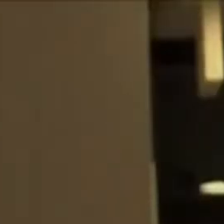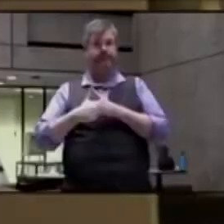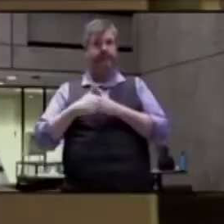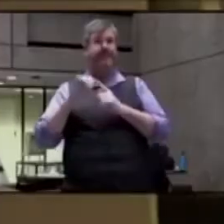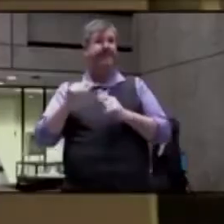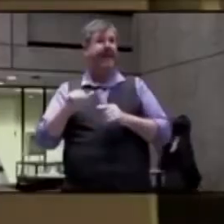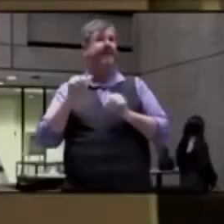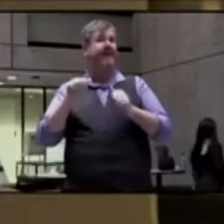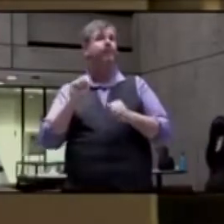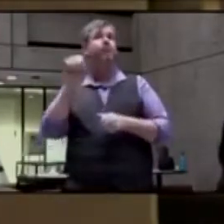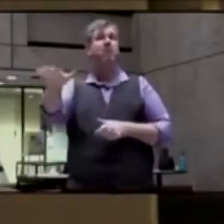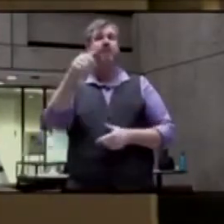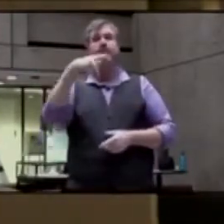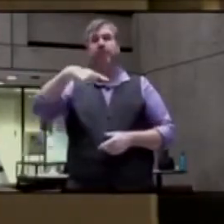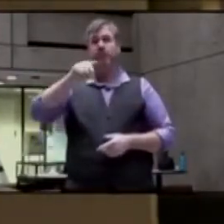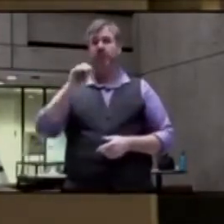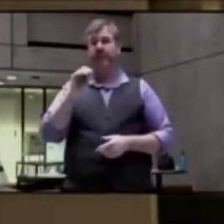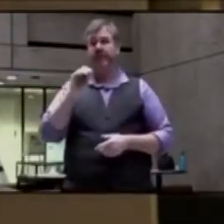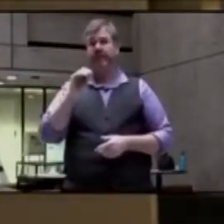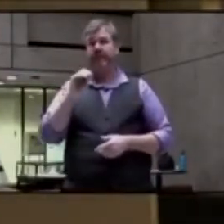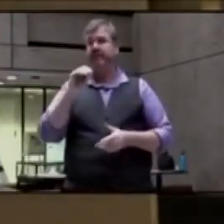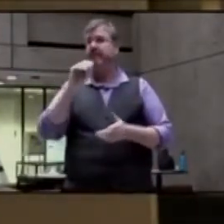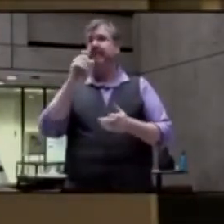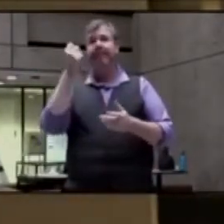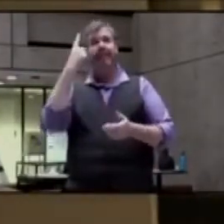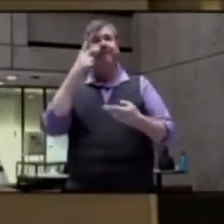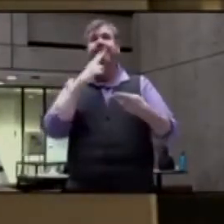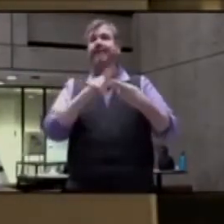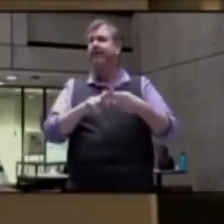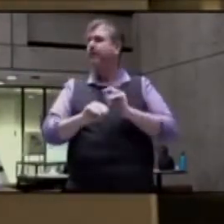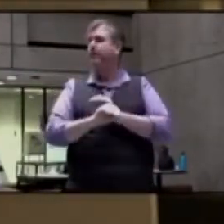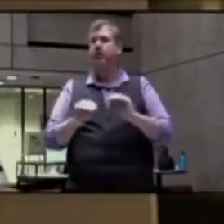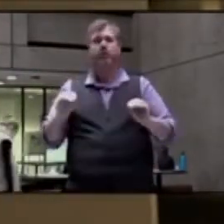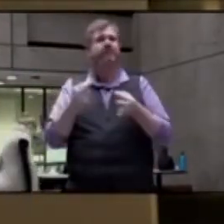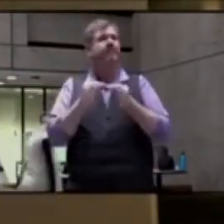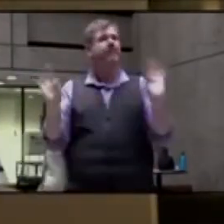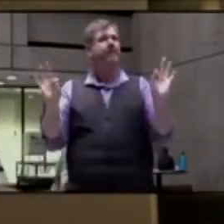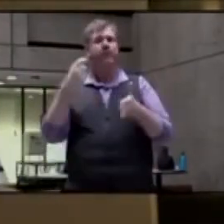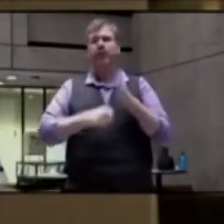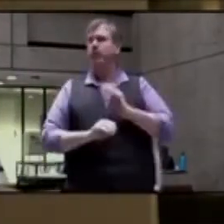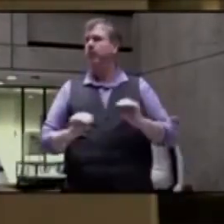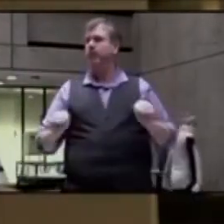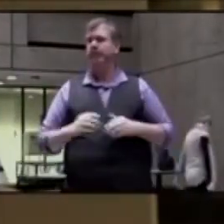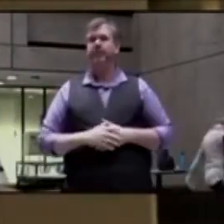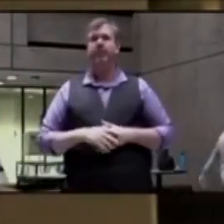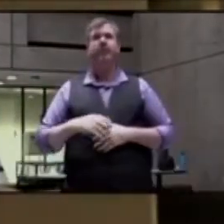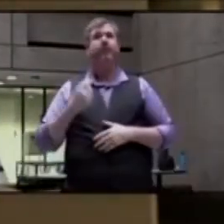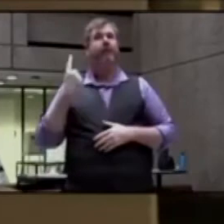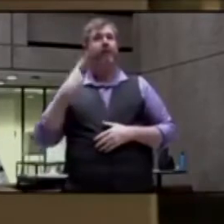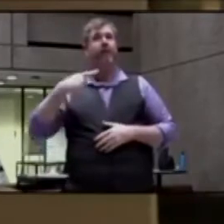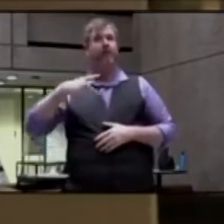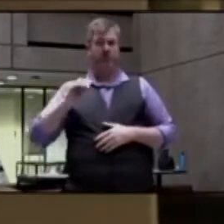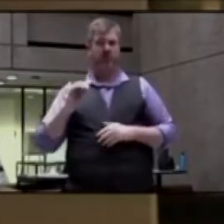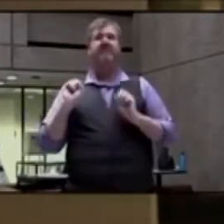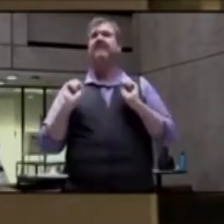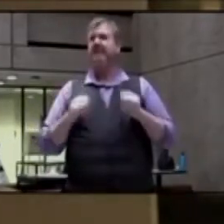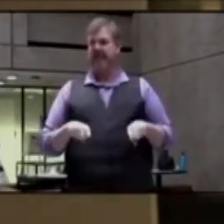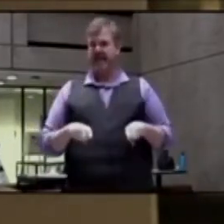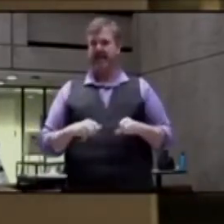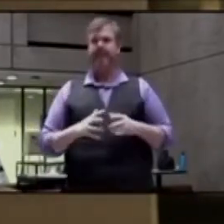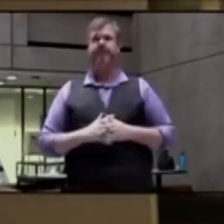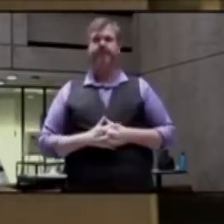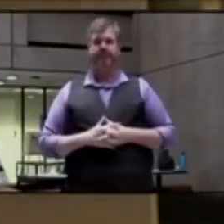sign it, seal it, and drop it off into the post office, in the postal service, and it will be delivered to